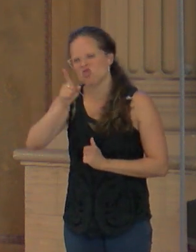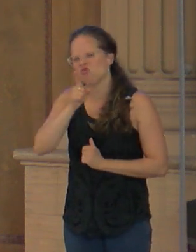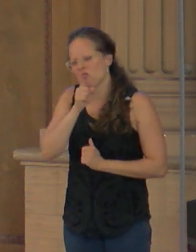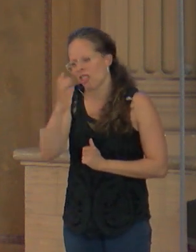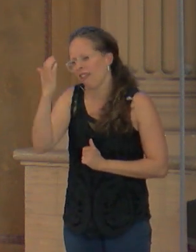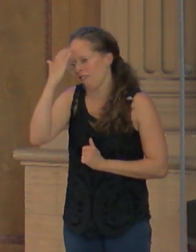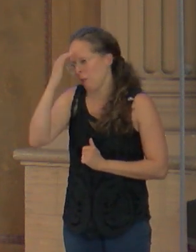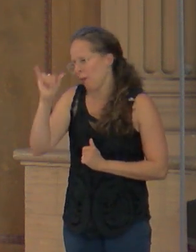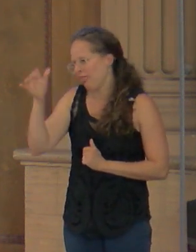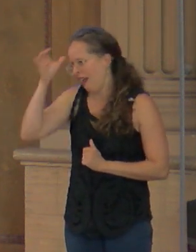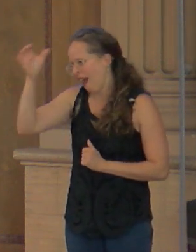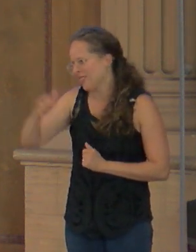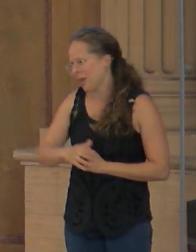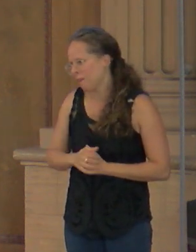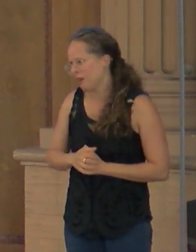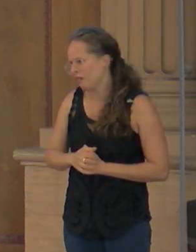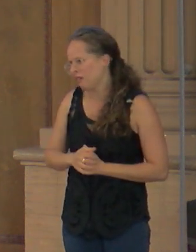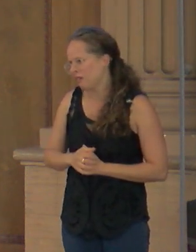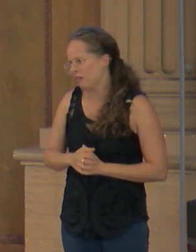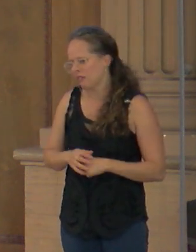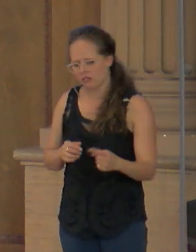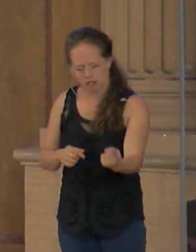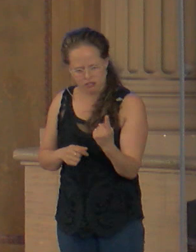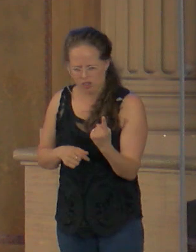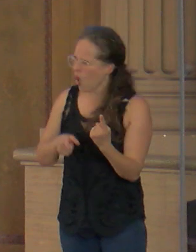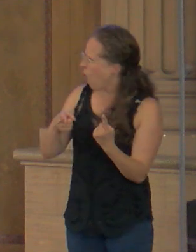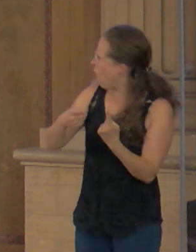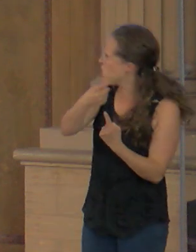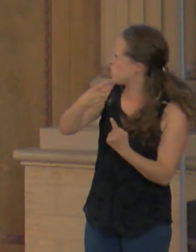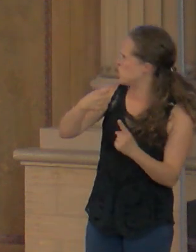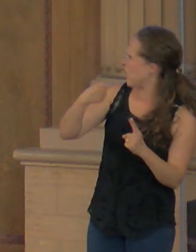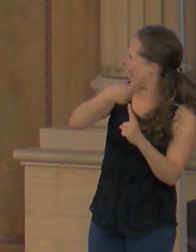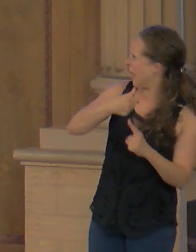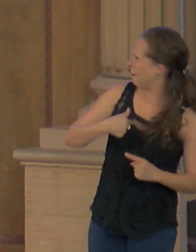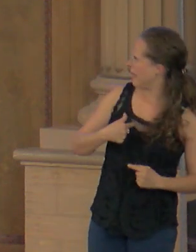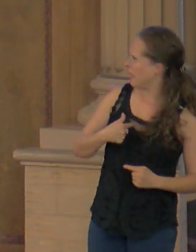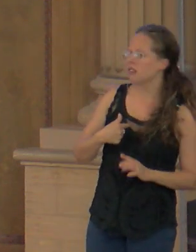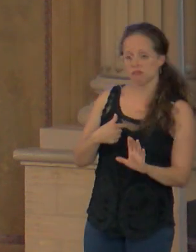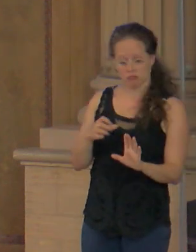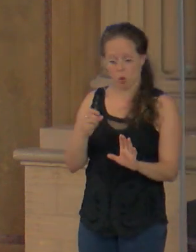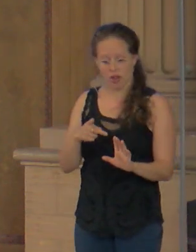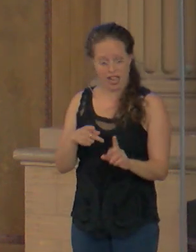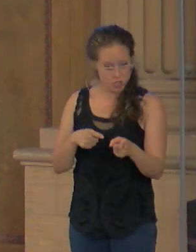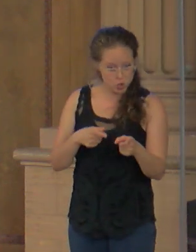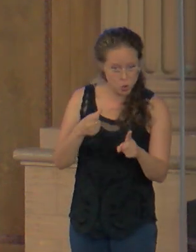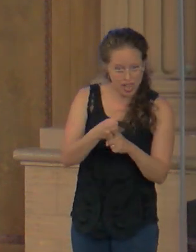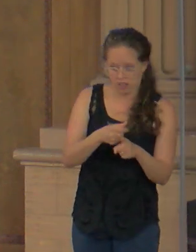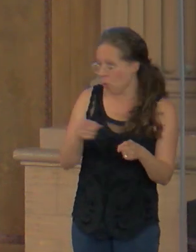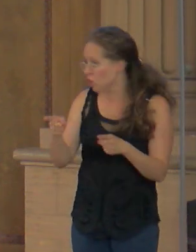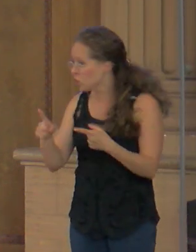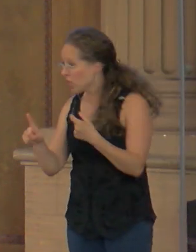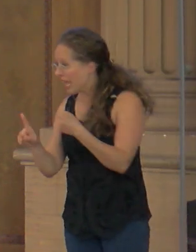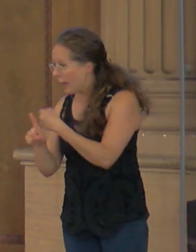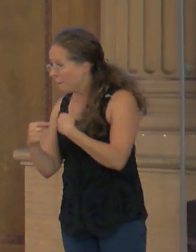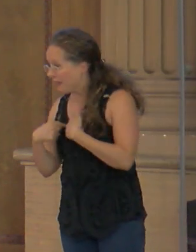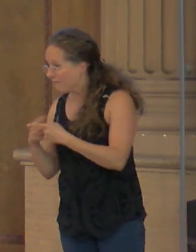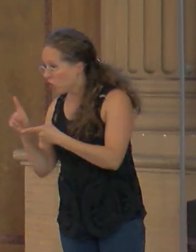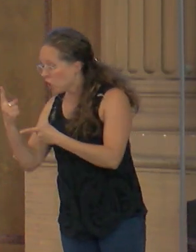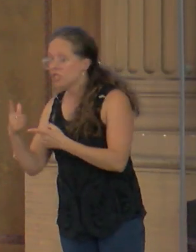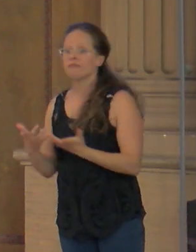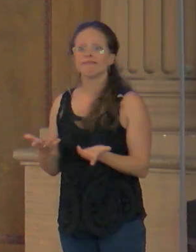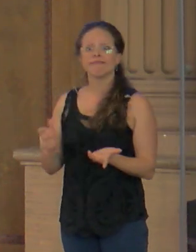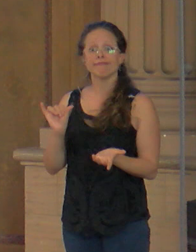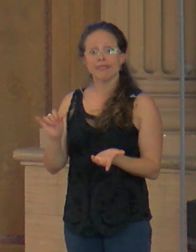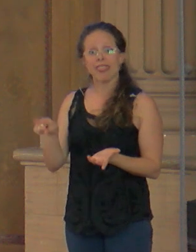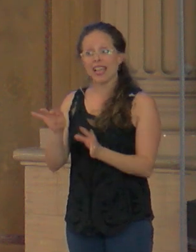quickly. She hit me. Okay, I'll sort that out. Did you hit her? She hit me first. That